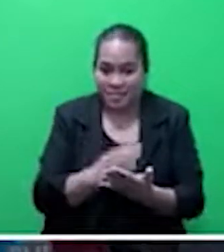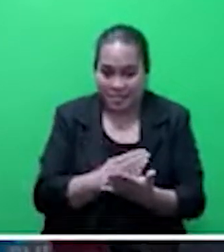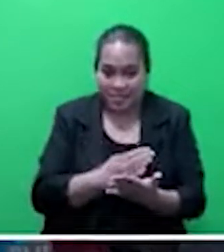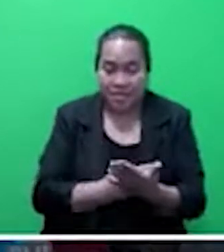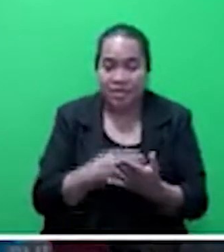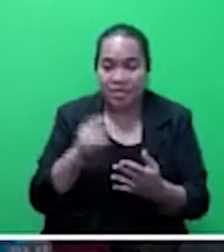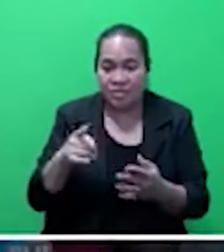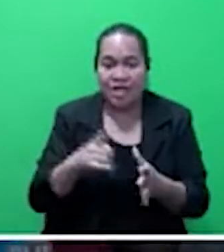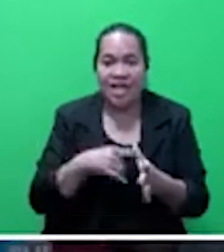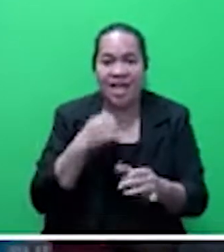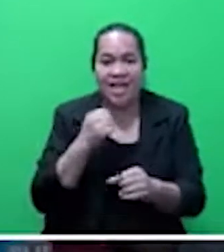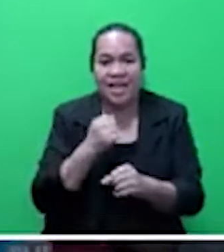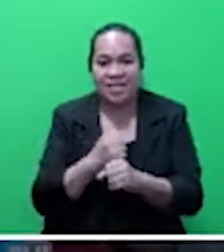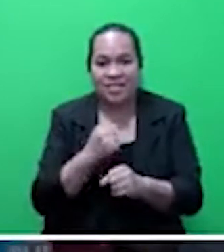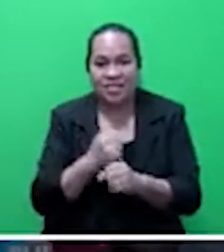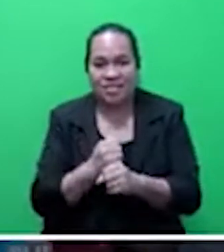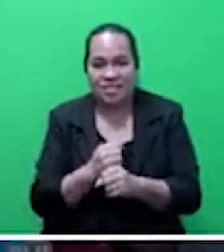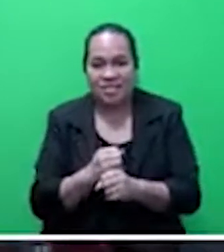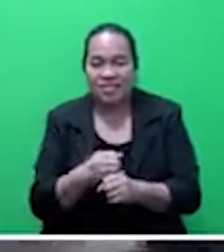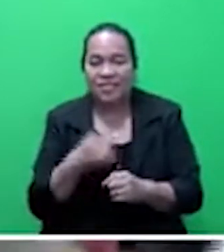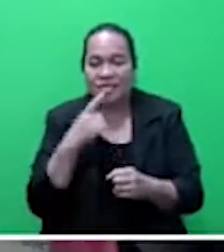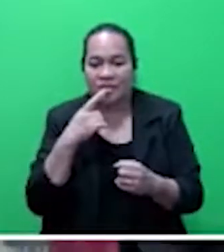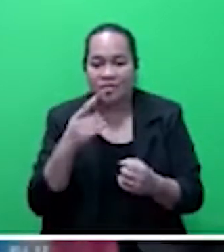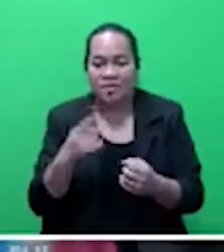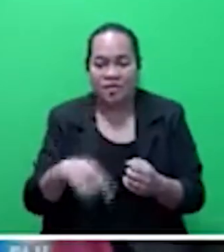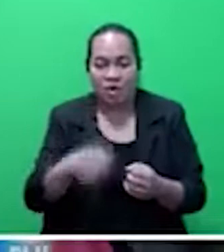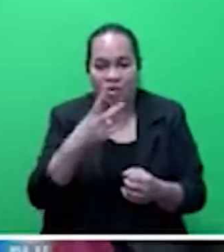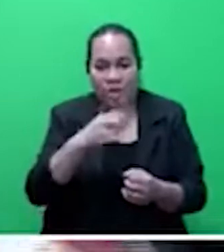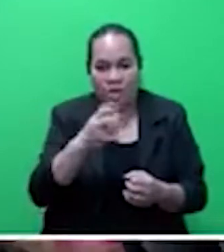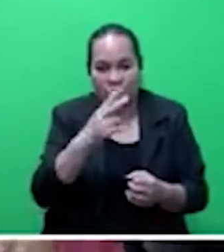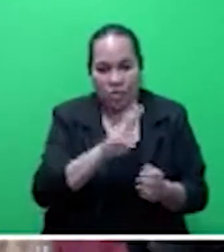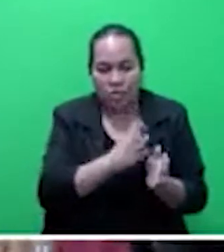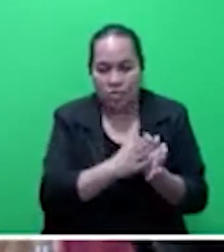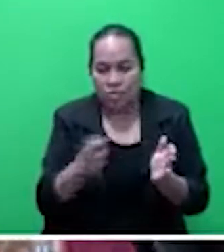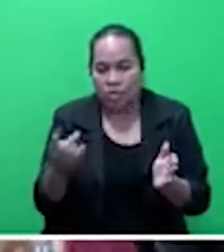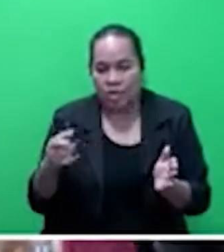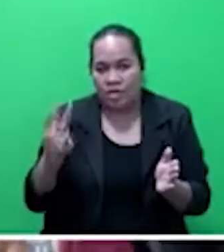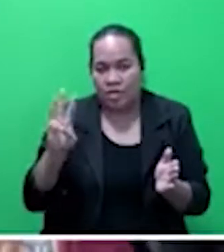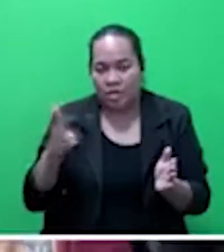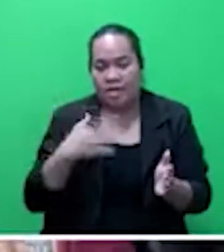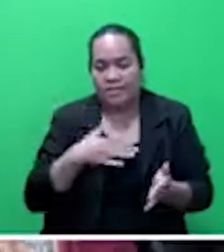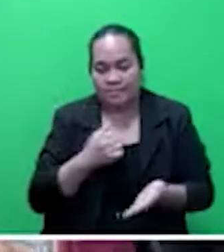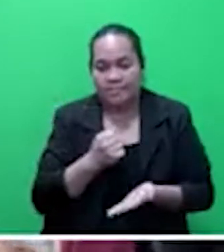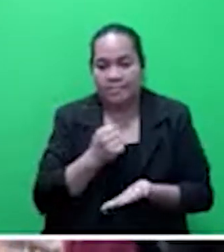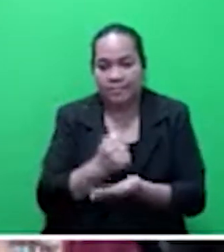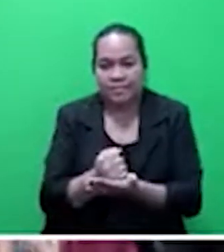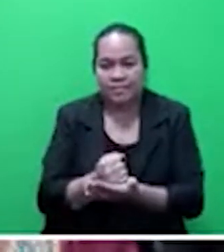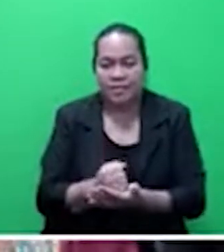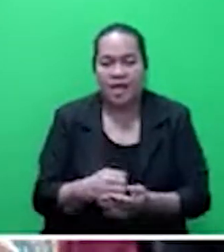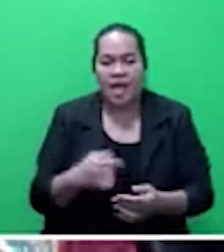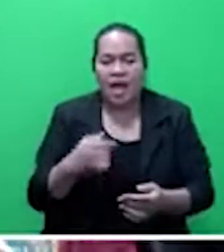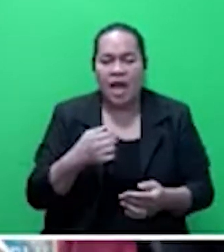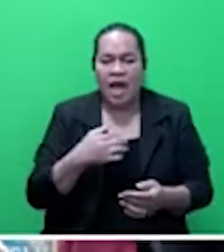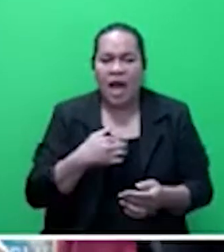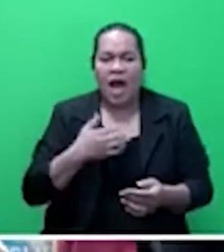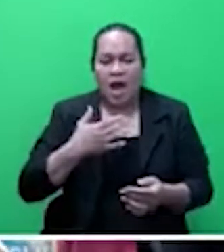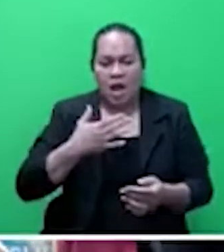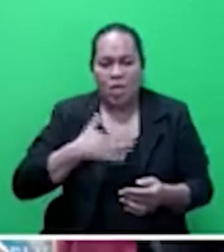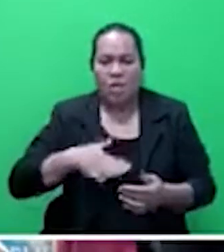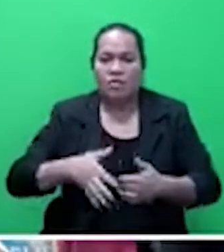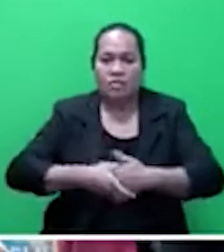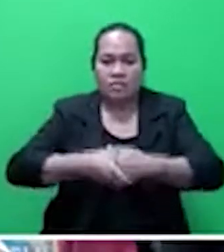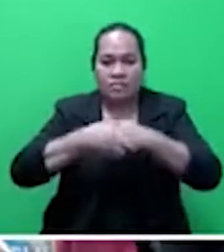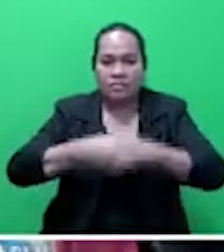the 2022-2023 budget appropriation. Mr. Speaker, from the onset, please allow me to congratulate our